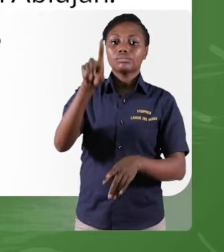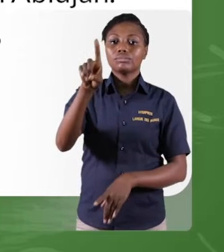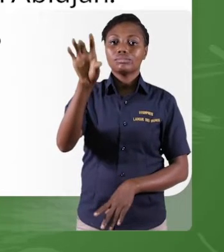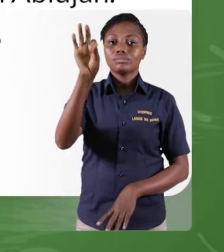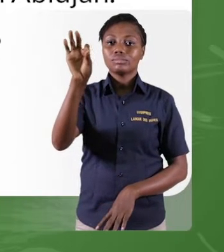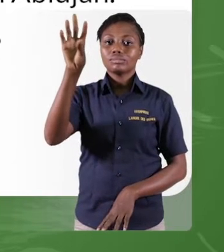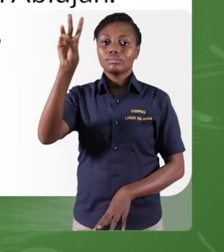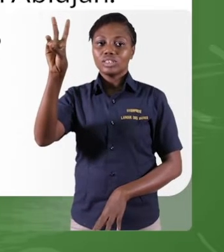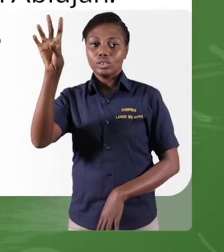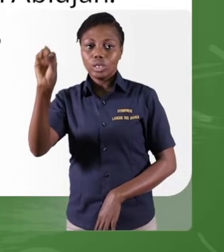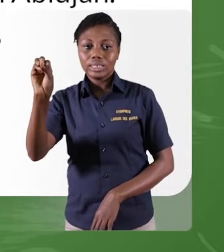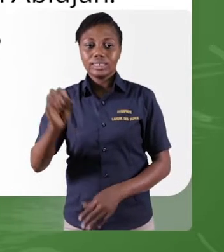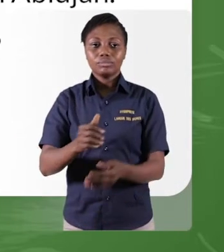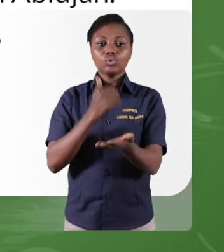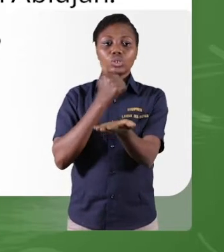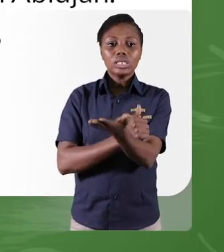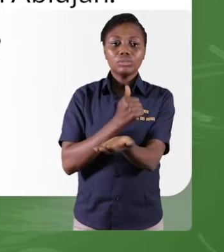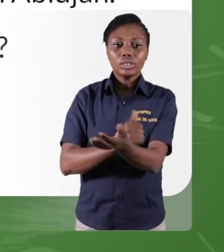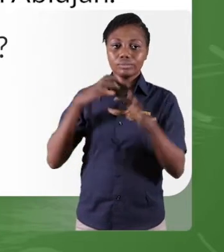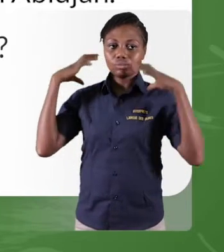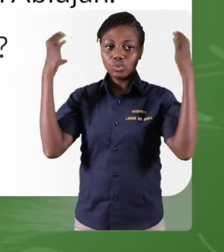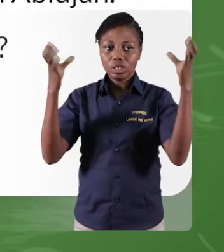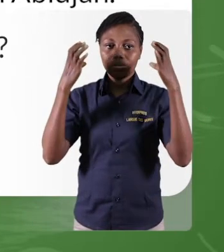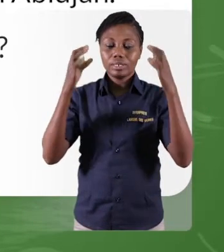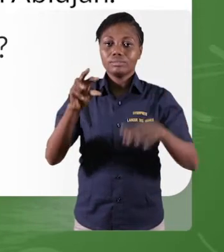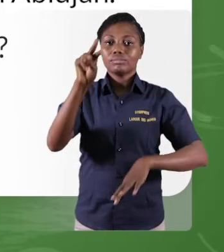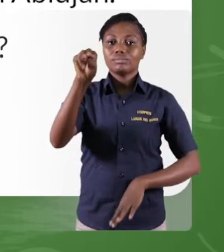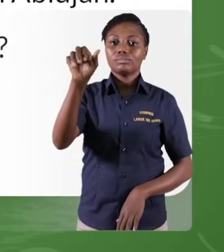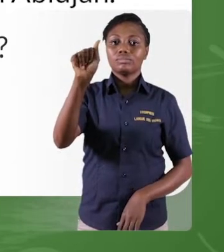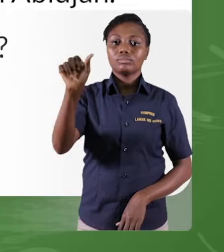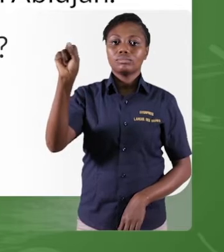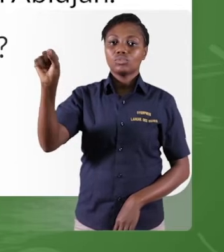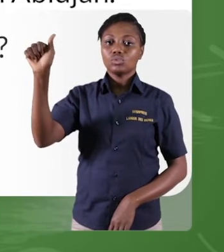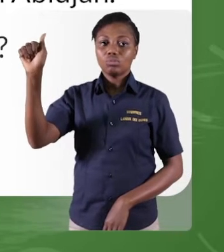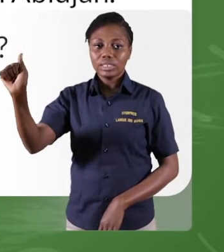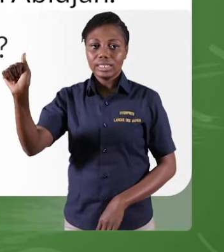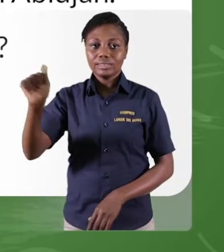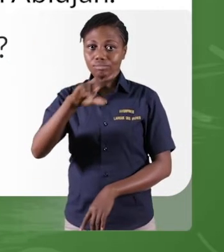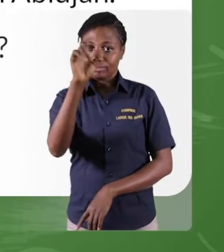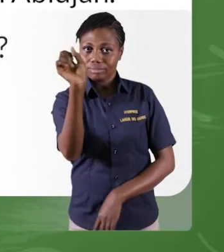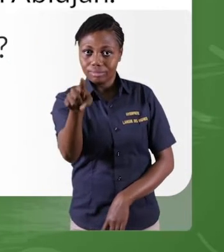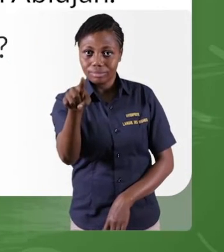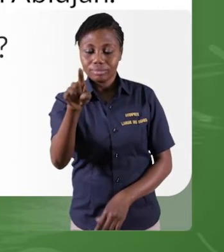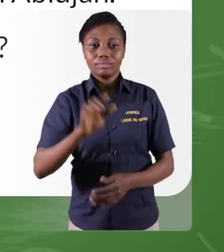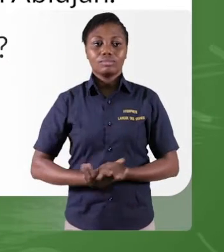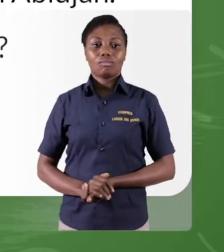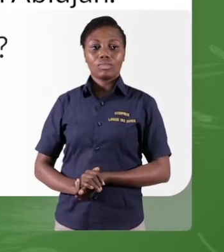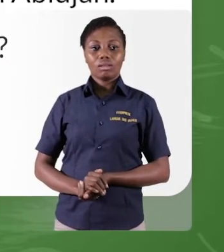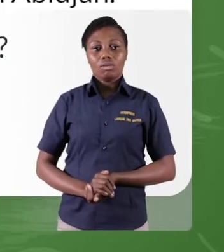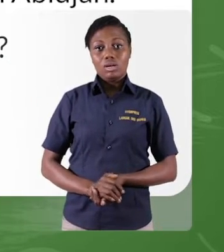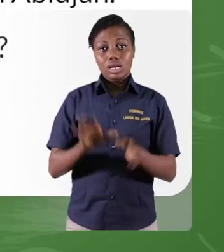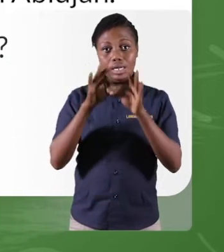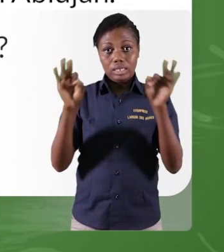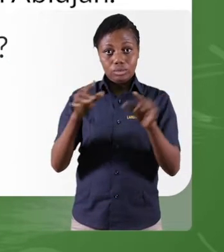5, did Abidjan used to celebrate the Masters Festival in